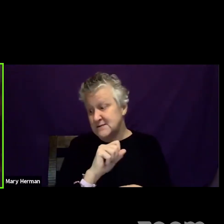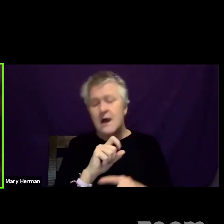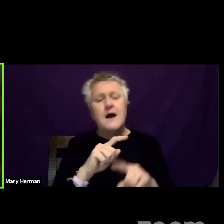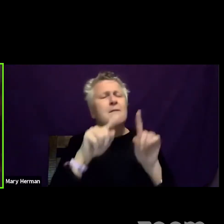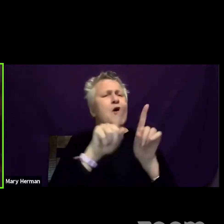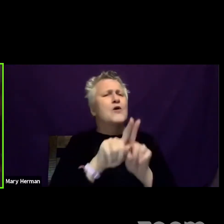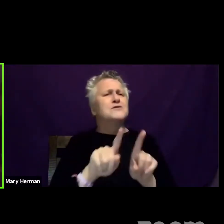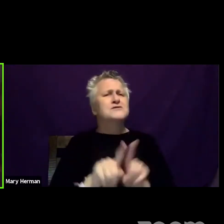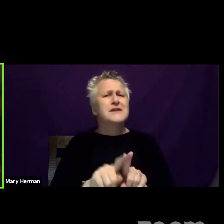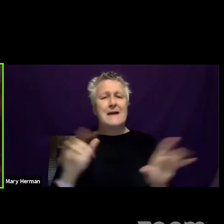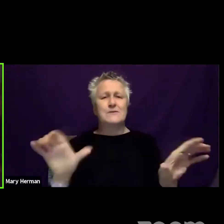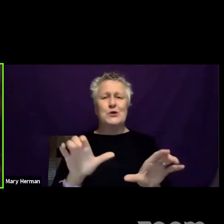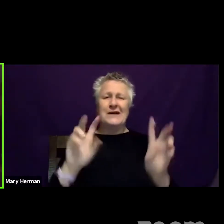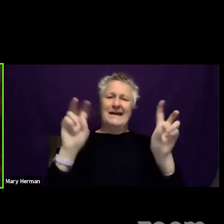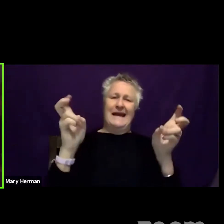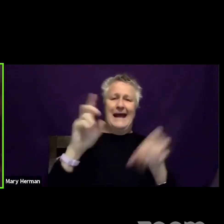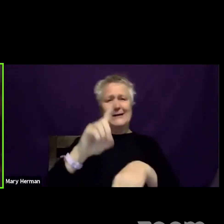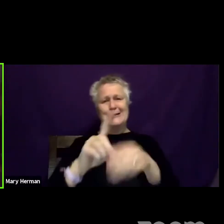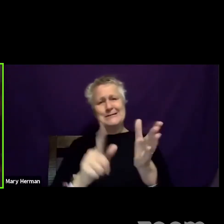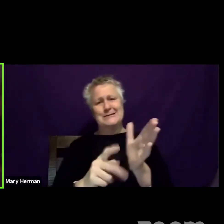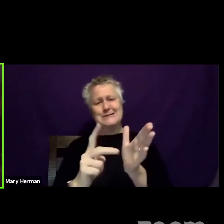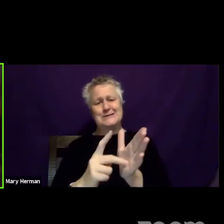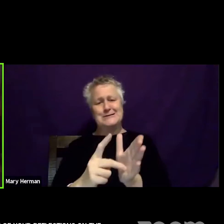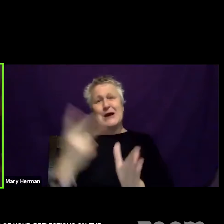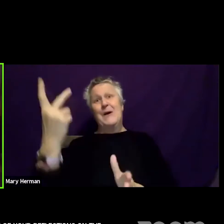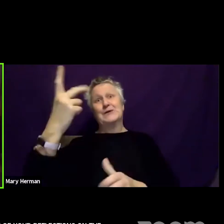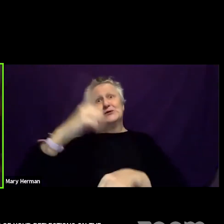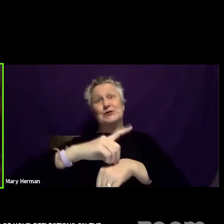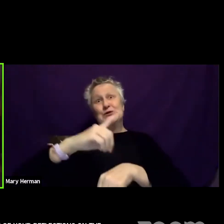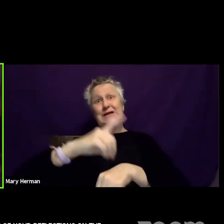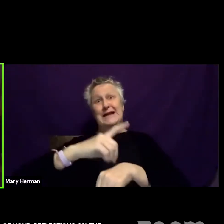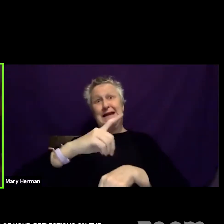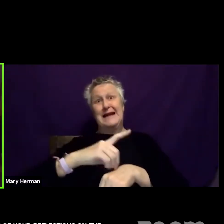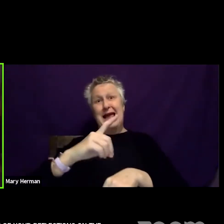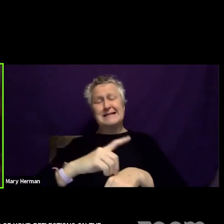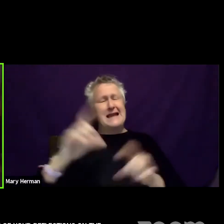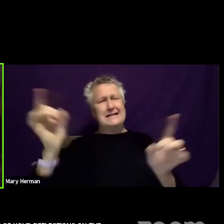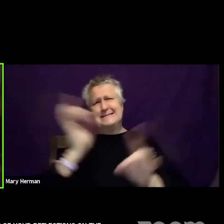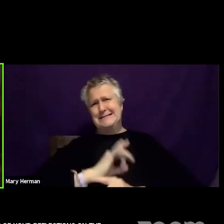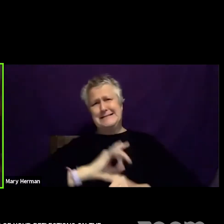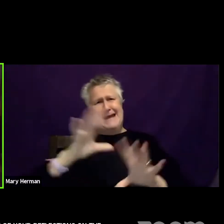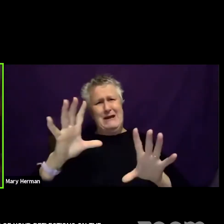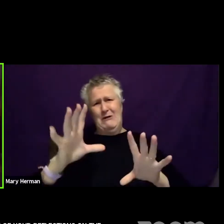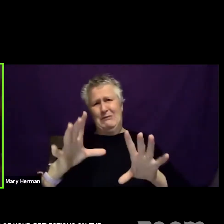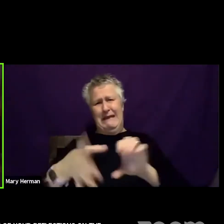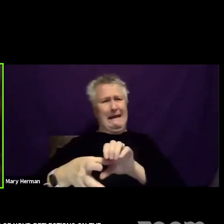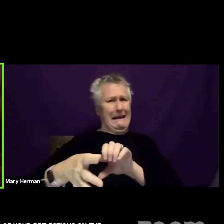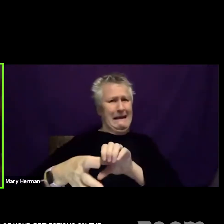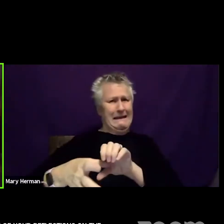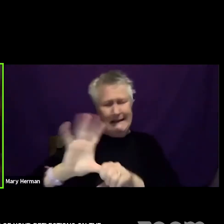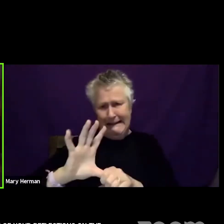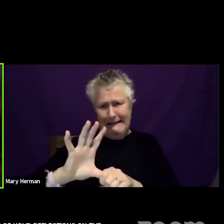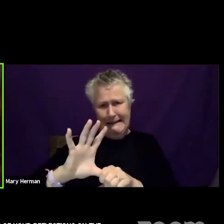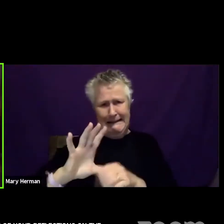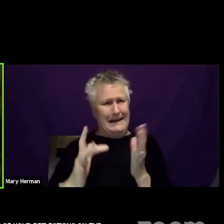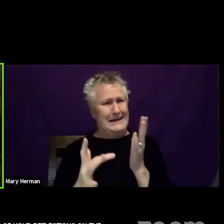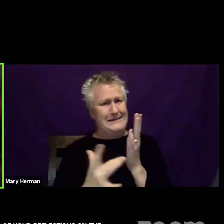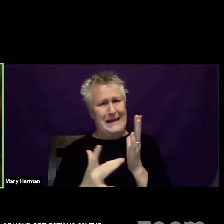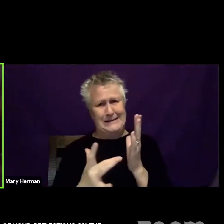doing double duty as a terribly incompetent technical host